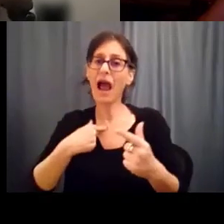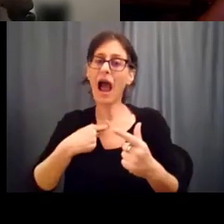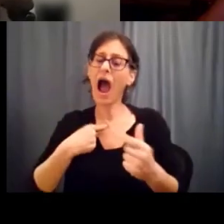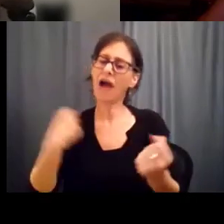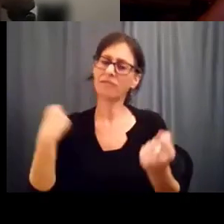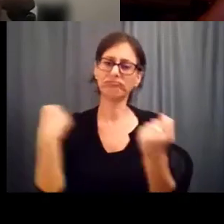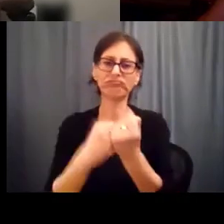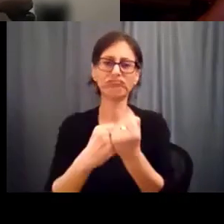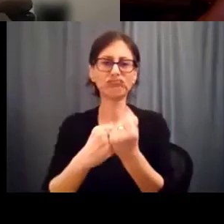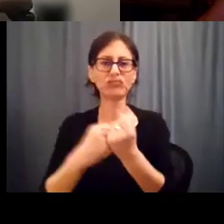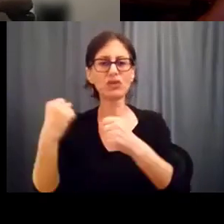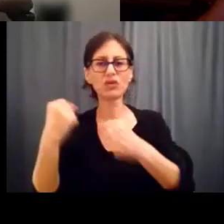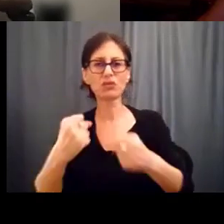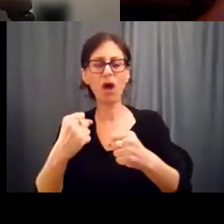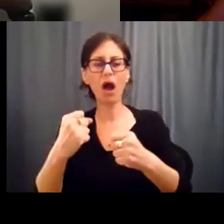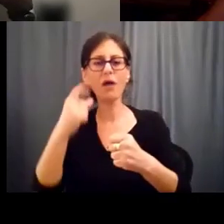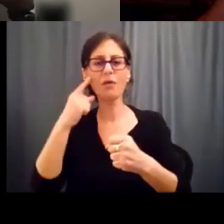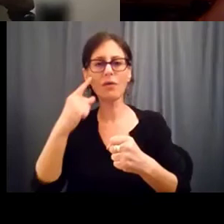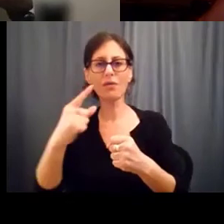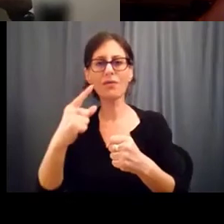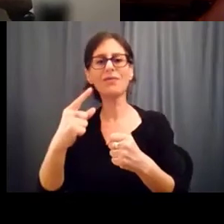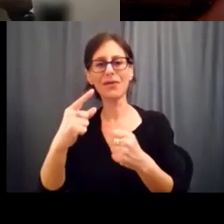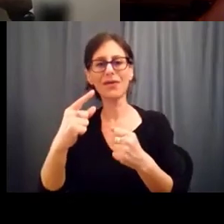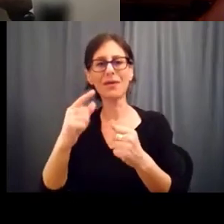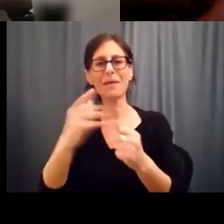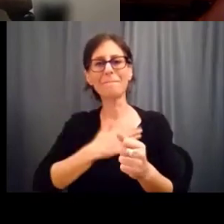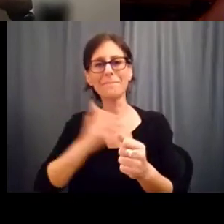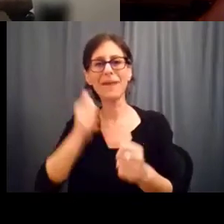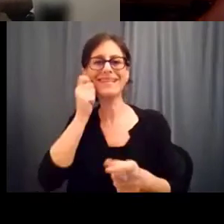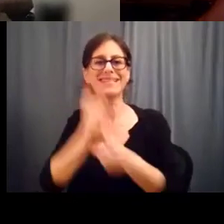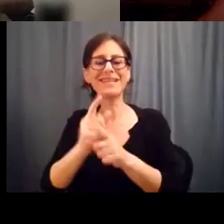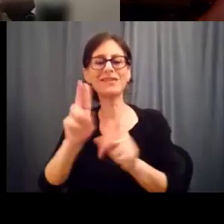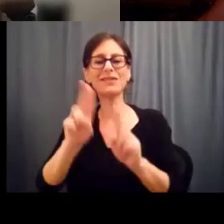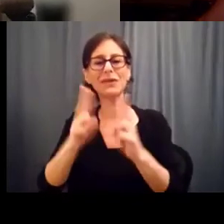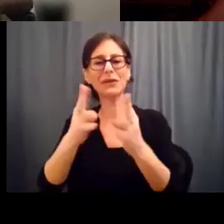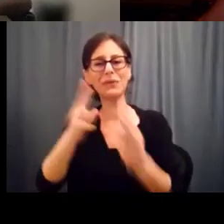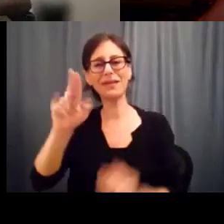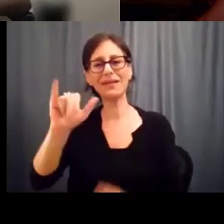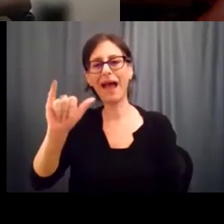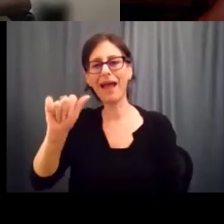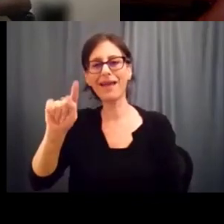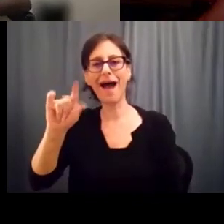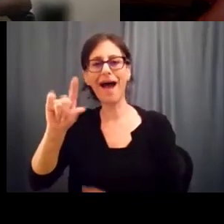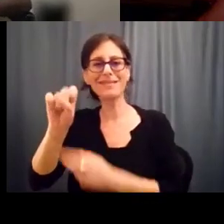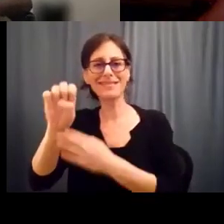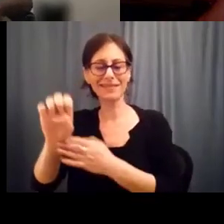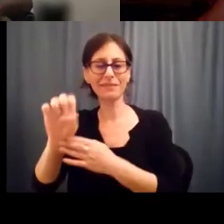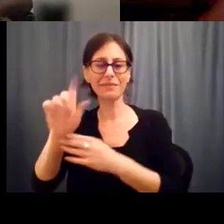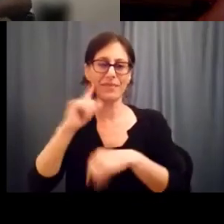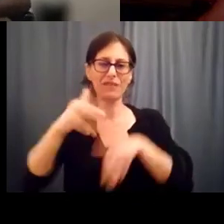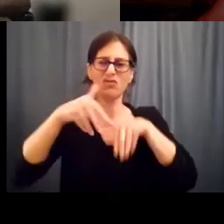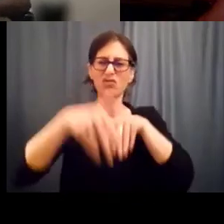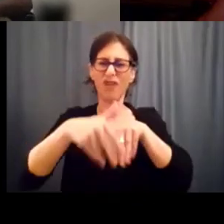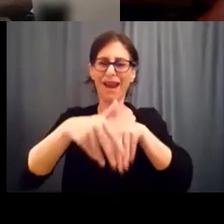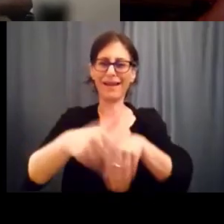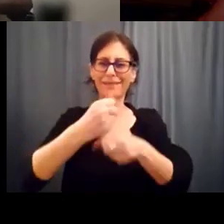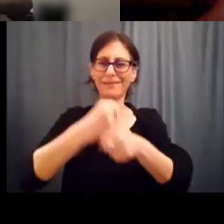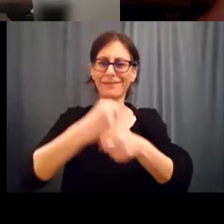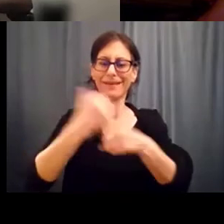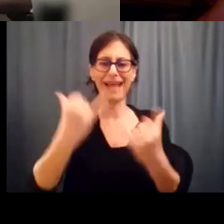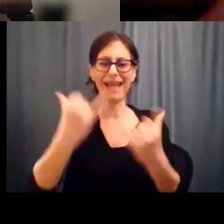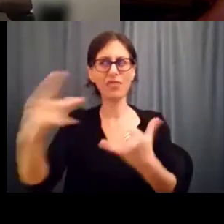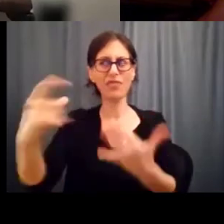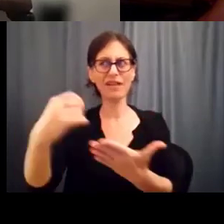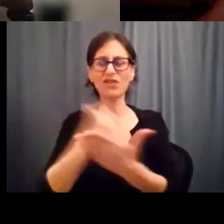full support with my sister union, IATSE. They deserve everything that